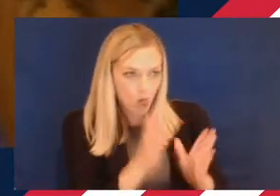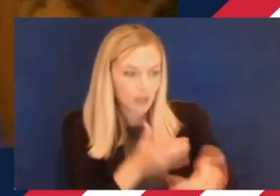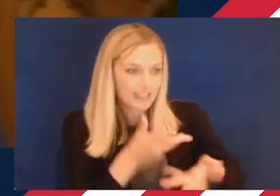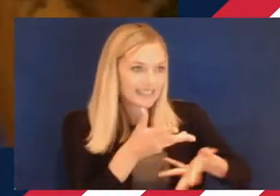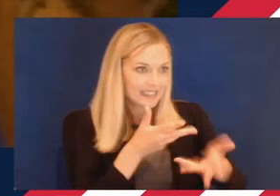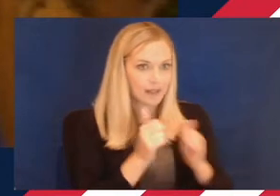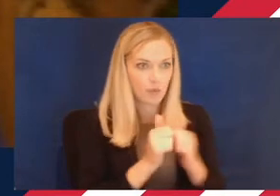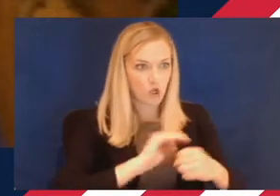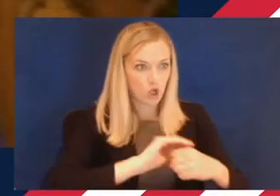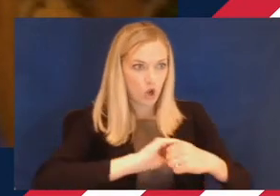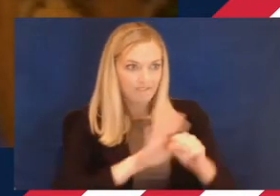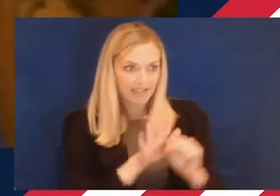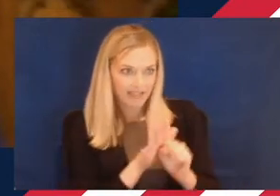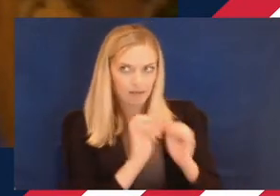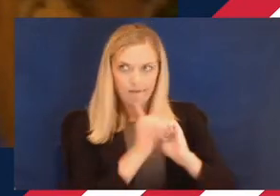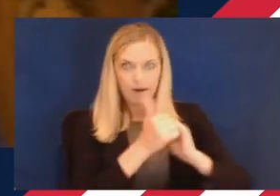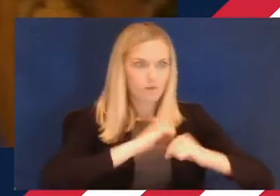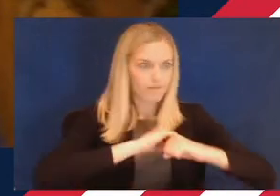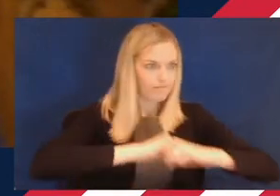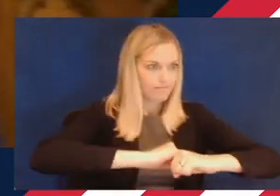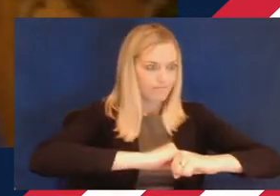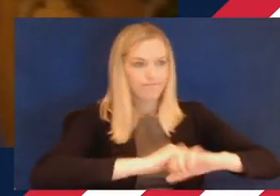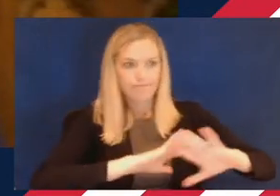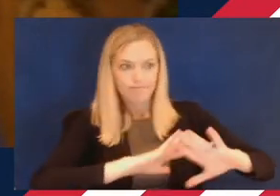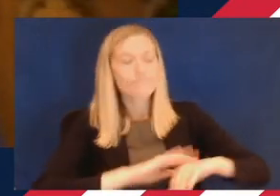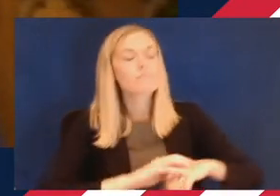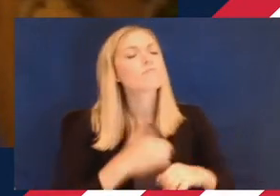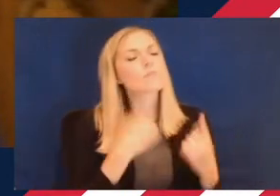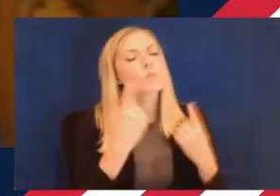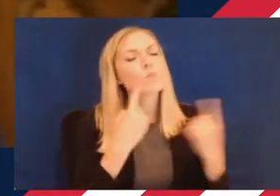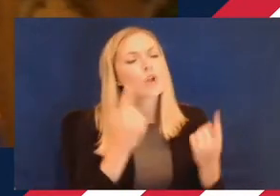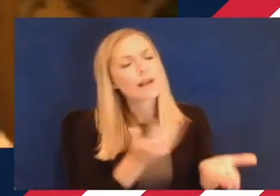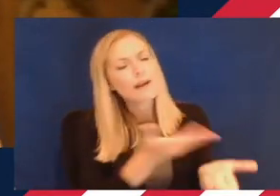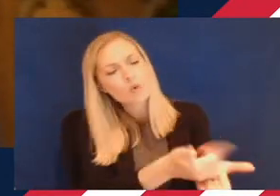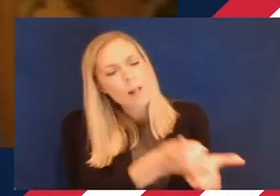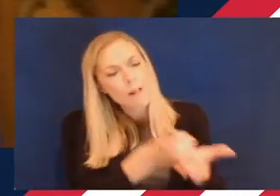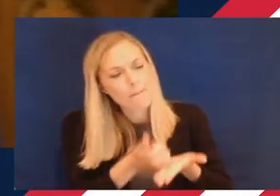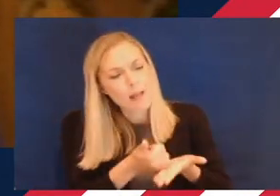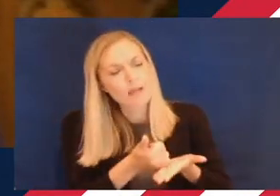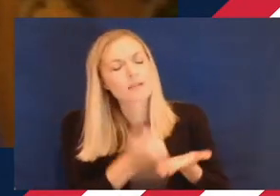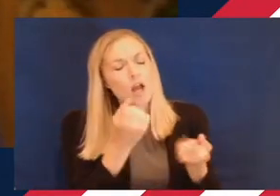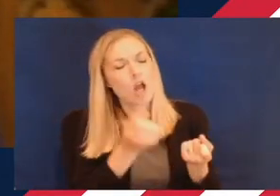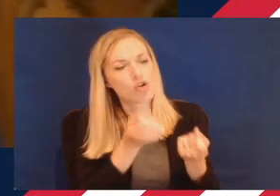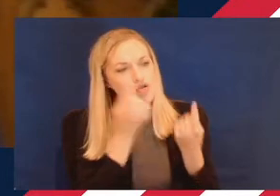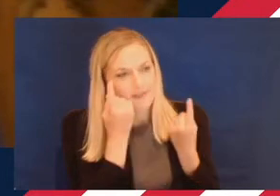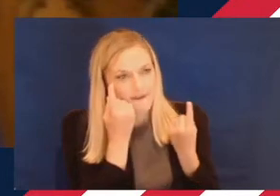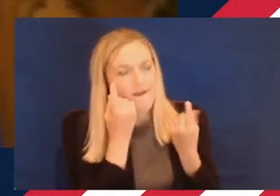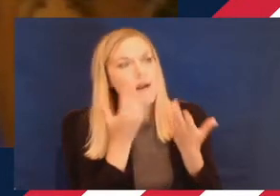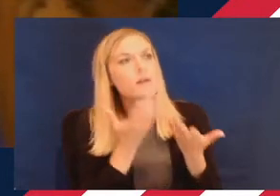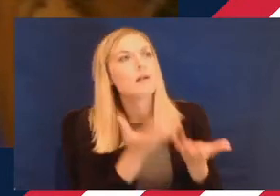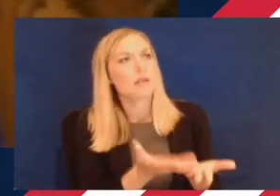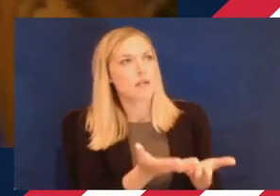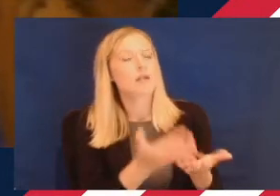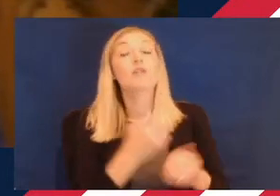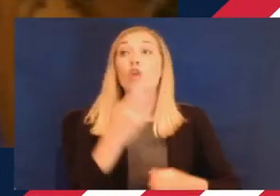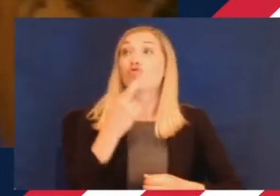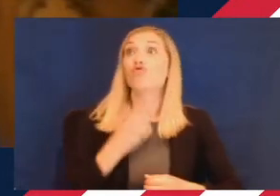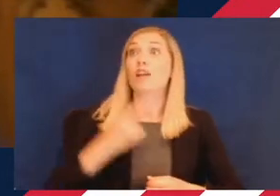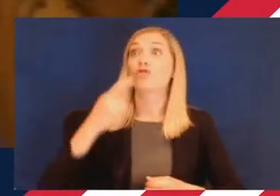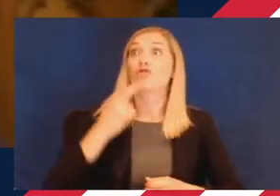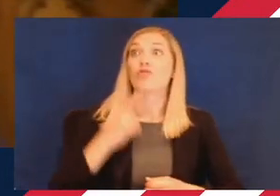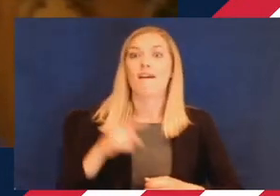I was wondering if you could help us understand, given the challenge that restaurants have around